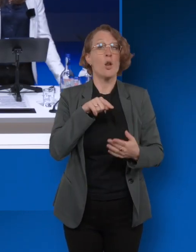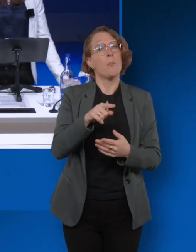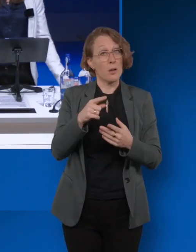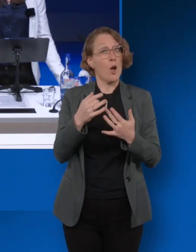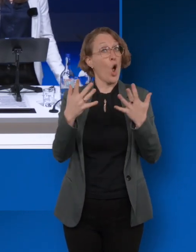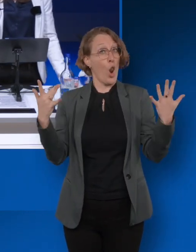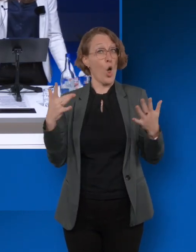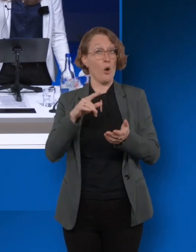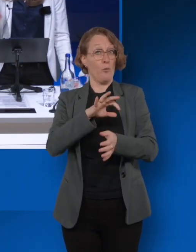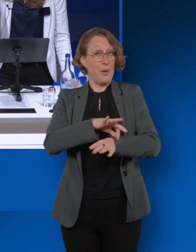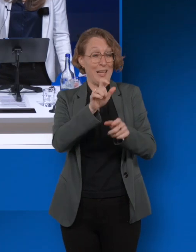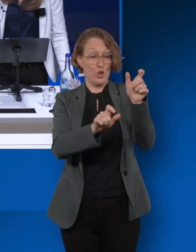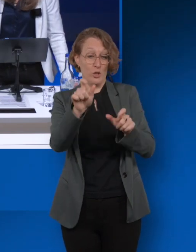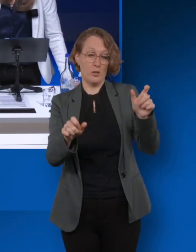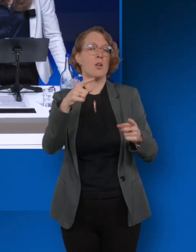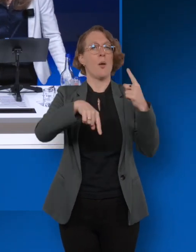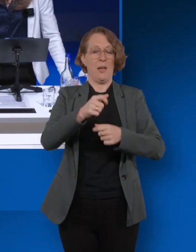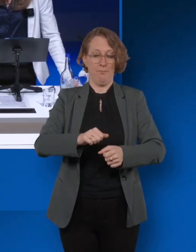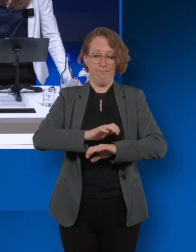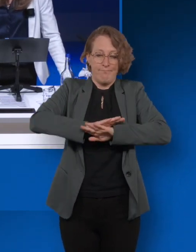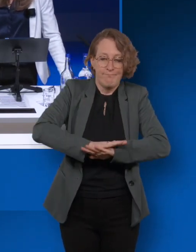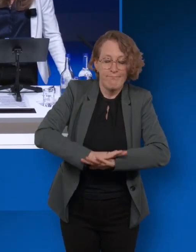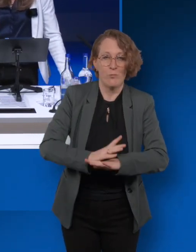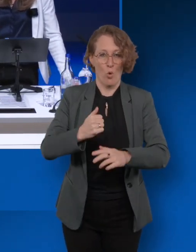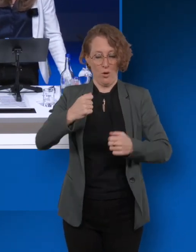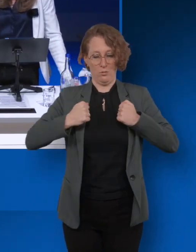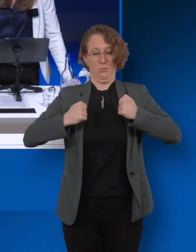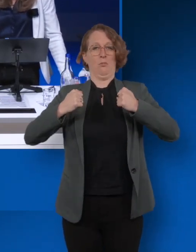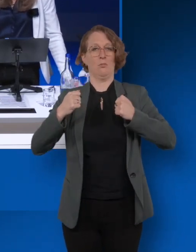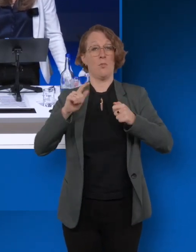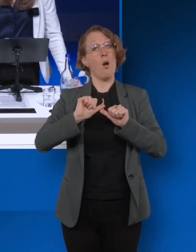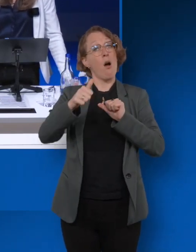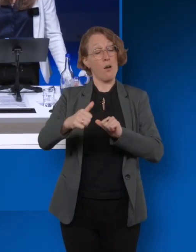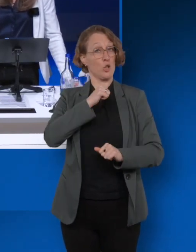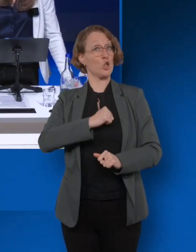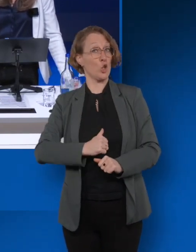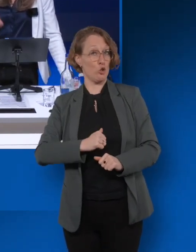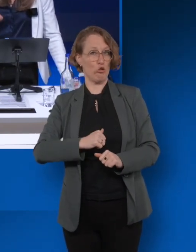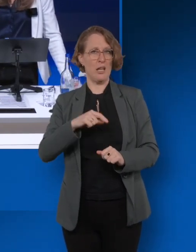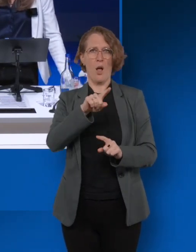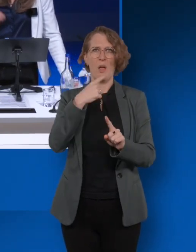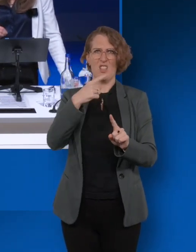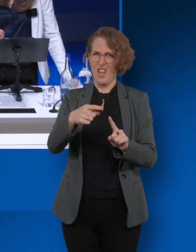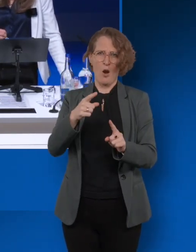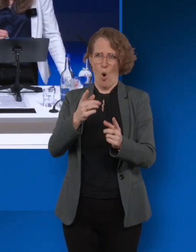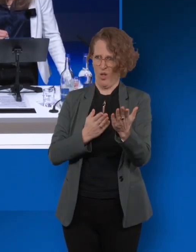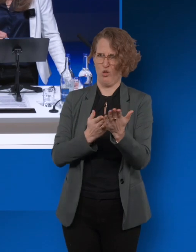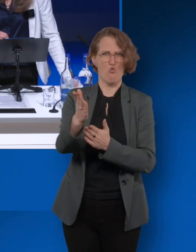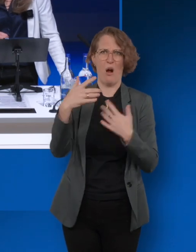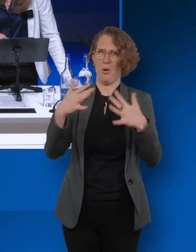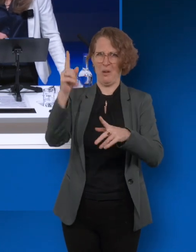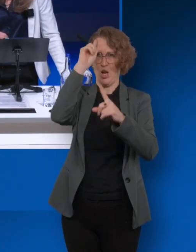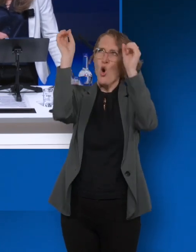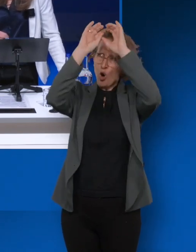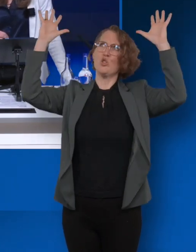of patients who have been resuscitated after cardiac arrest or surgery, who have claimed to be vividly